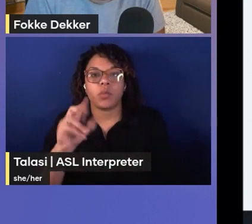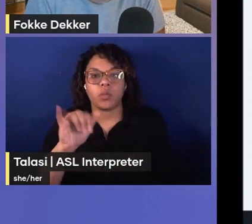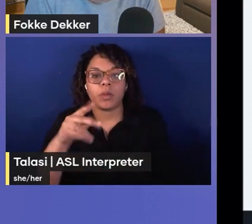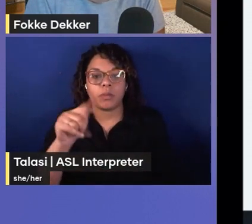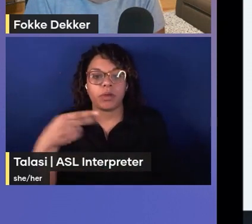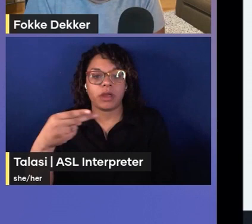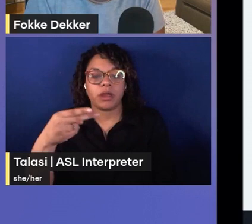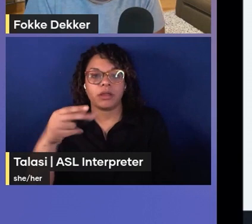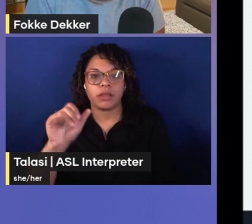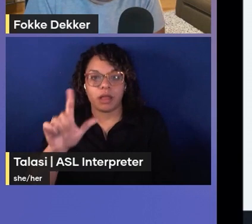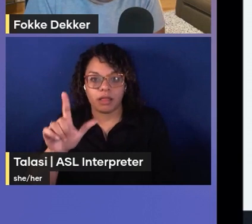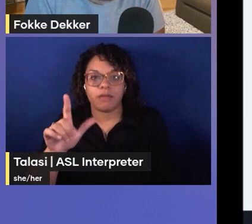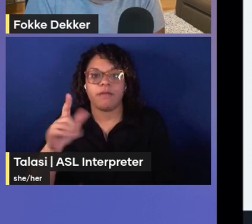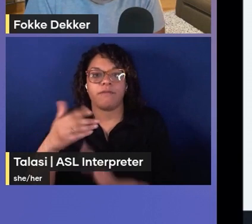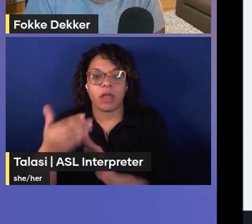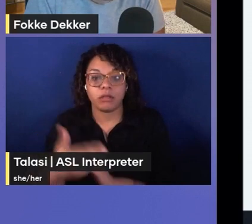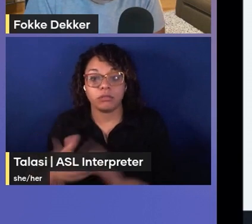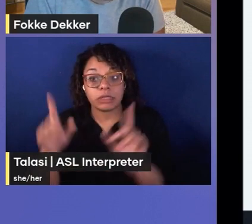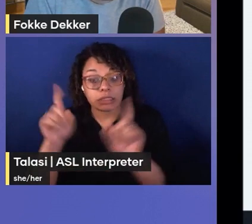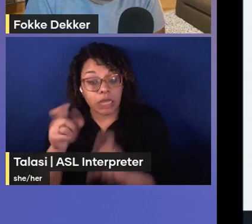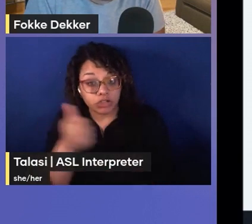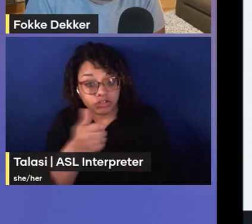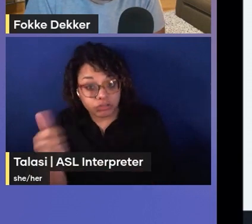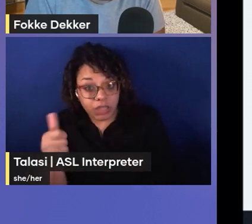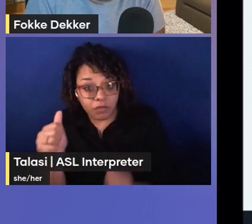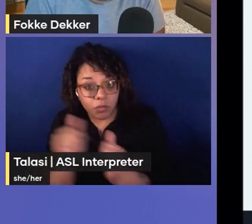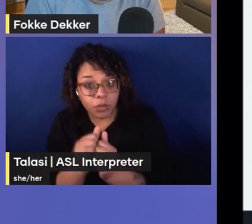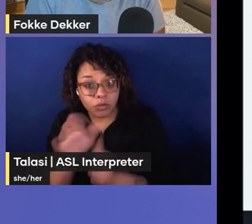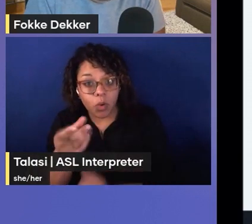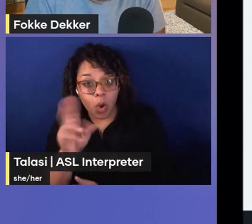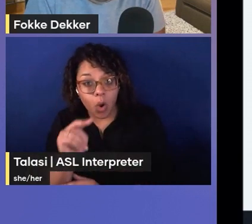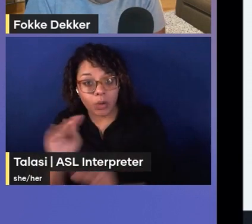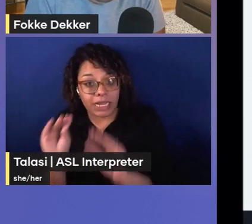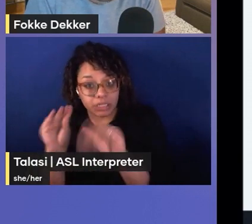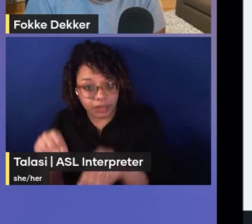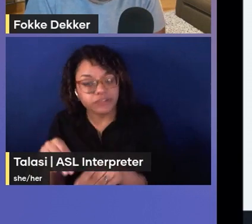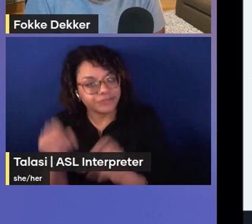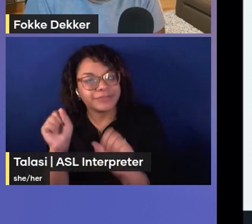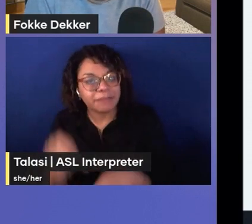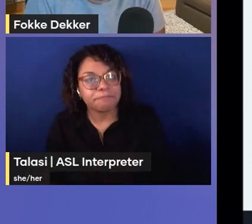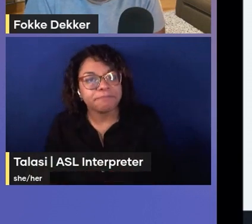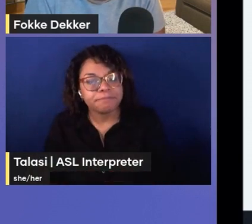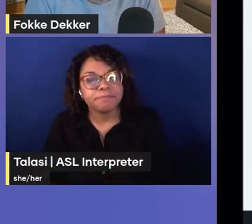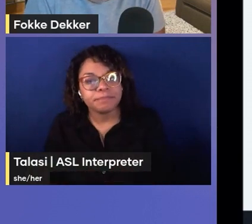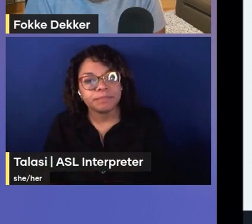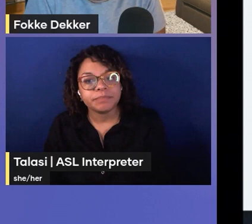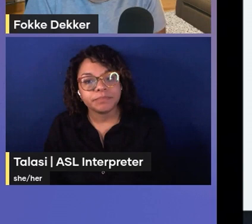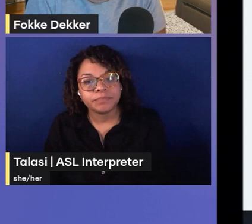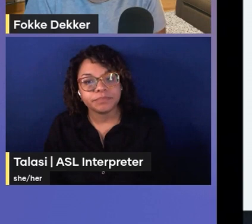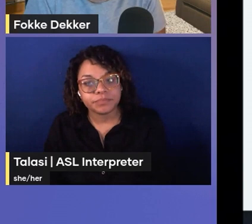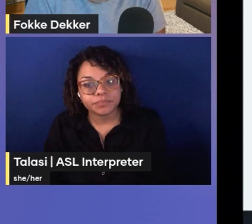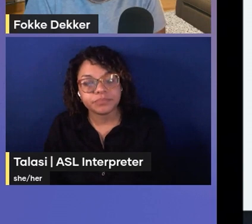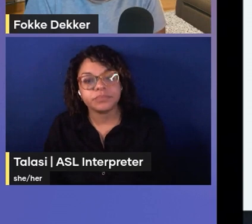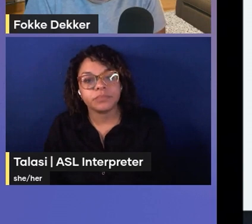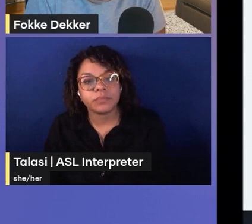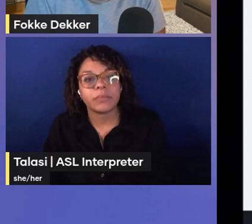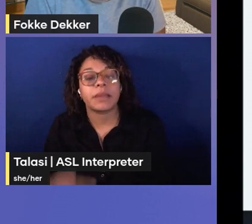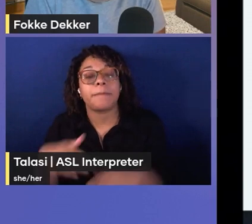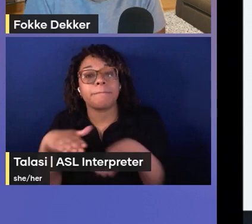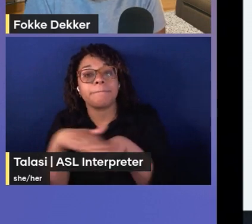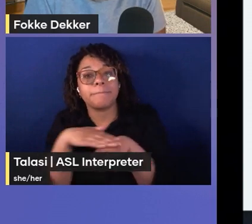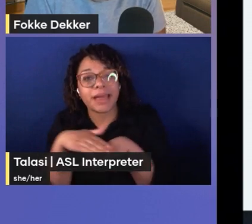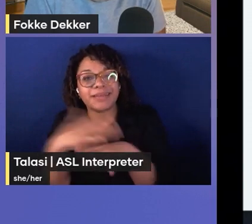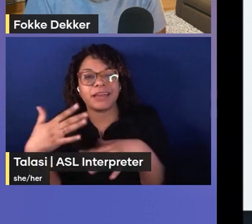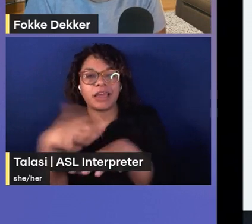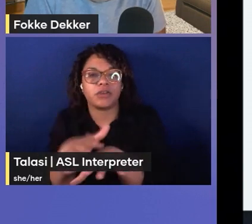to test it yourself with your own Waypoint installation, you can do that. The basic integration is done,